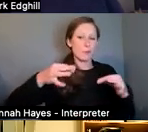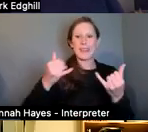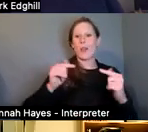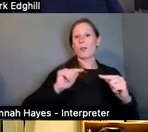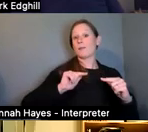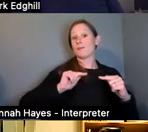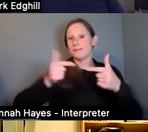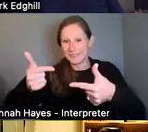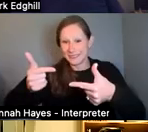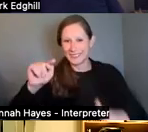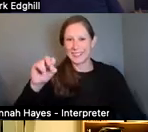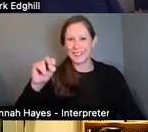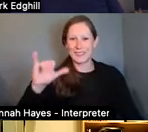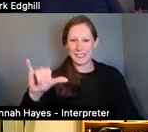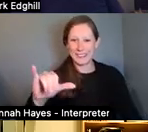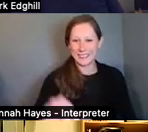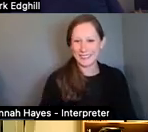virtual mic to Tony.